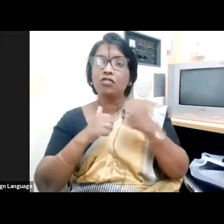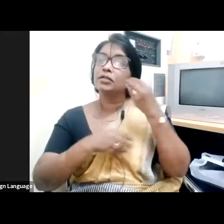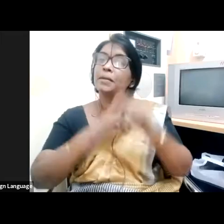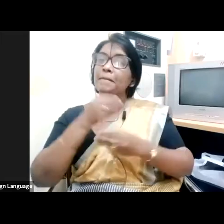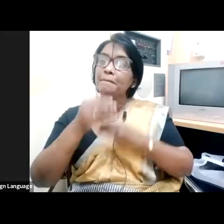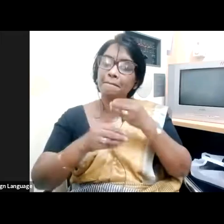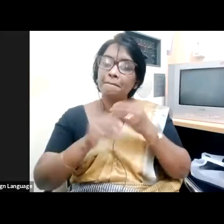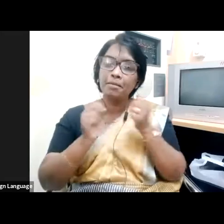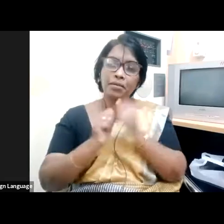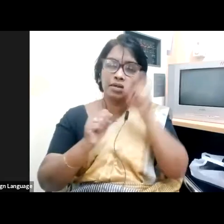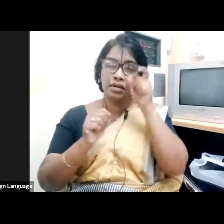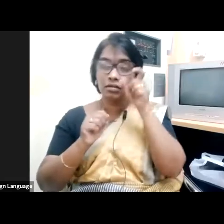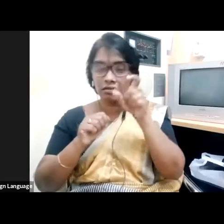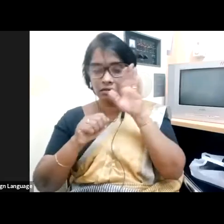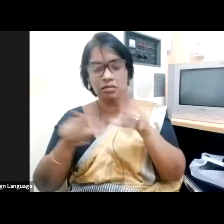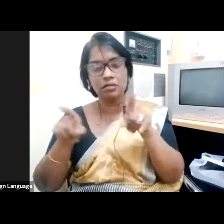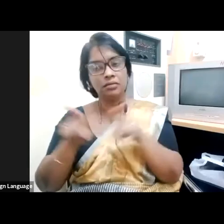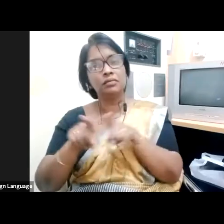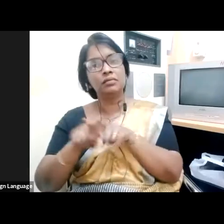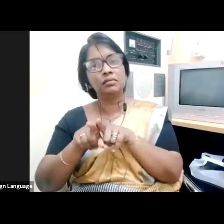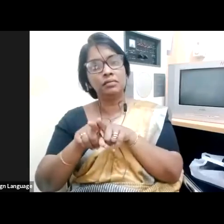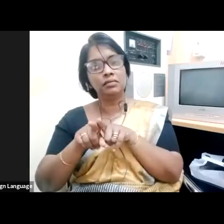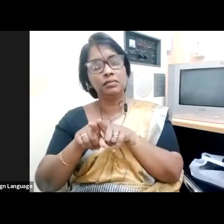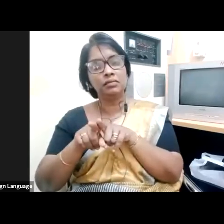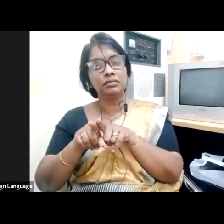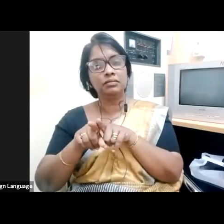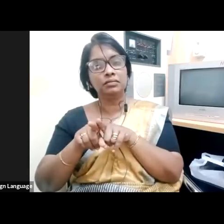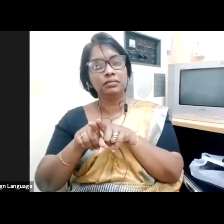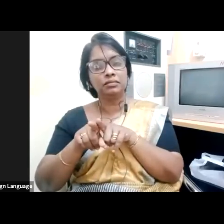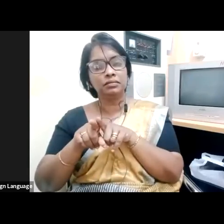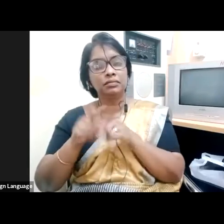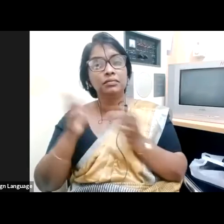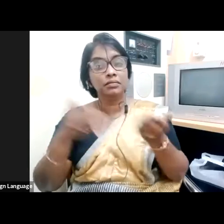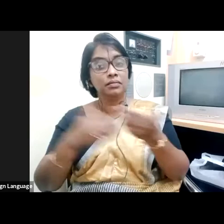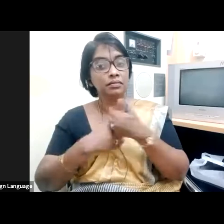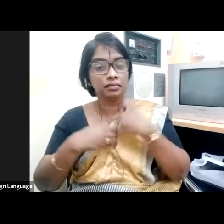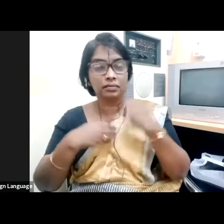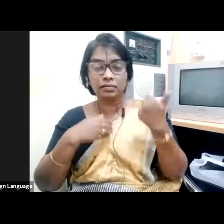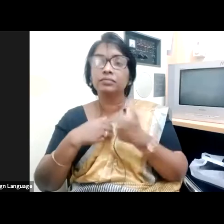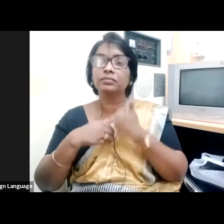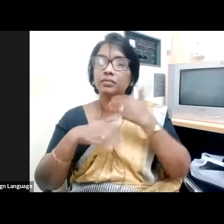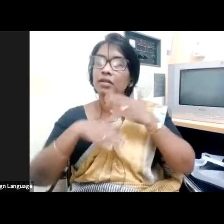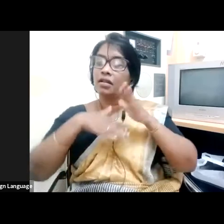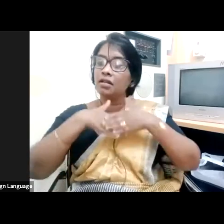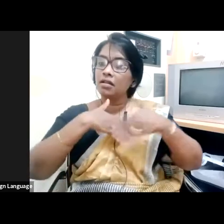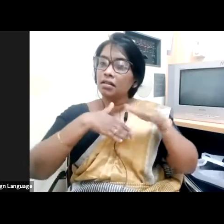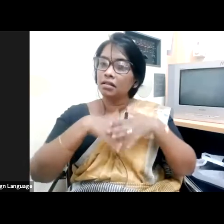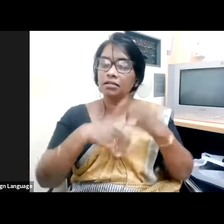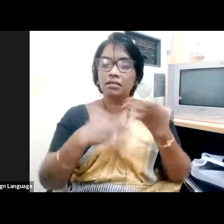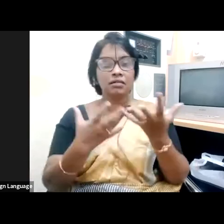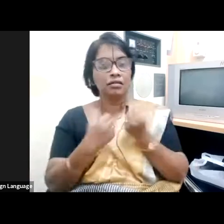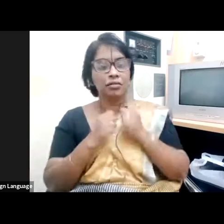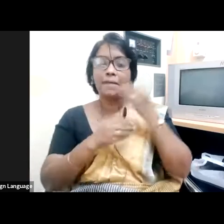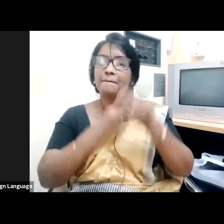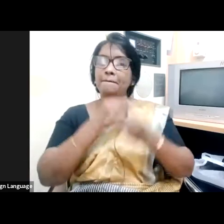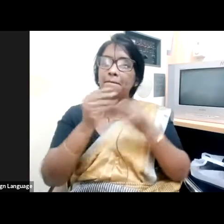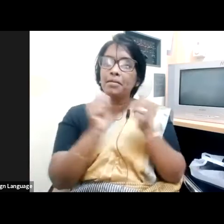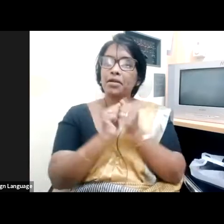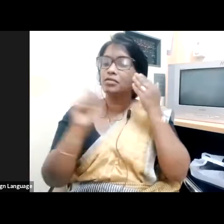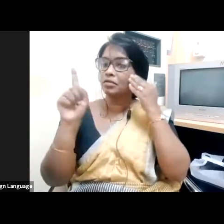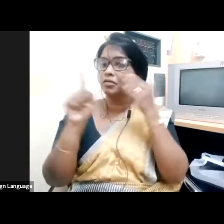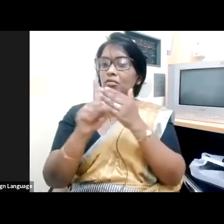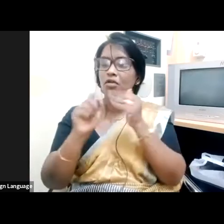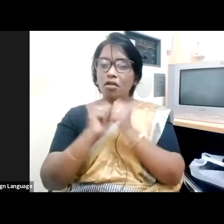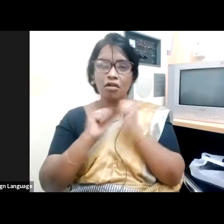new, create fantastic product experience, and generally conquer the market. So that's generally around operational and